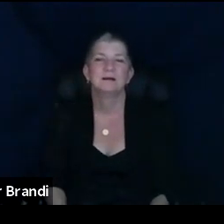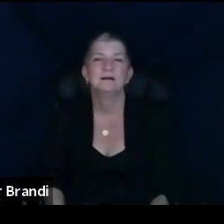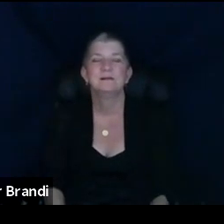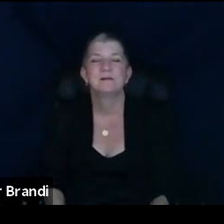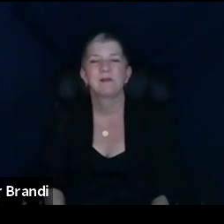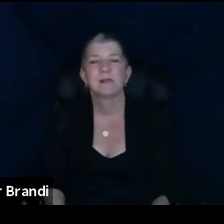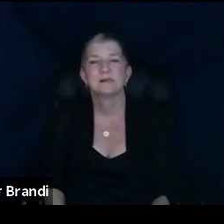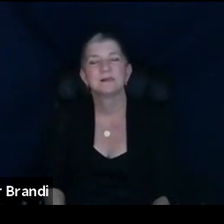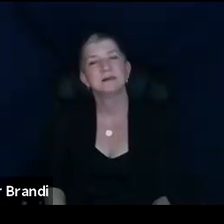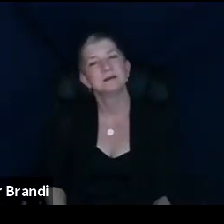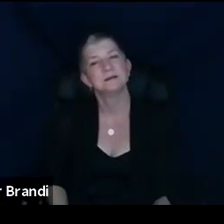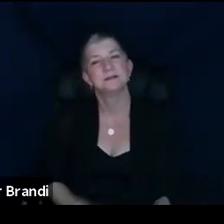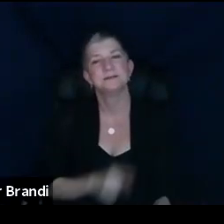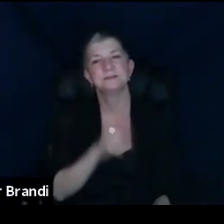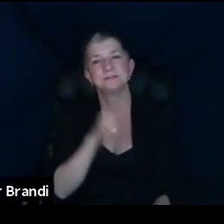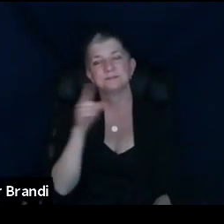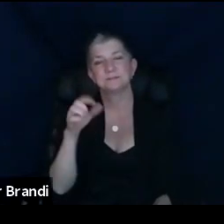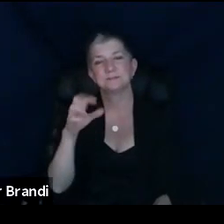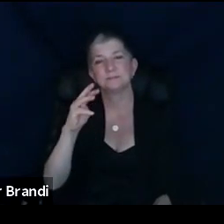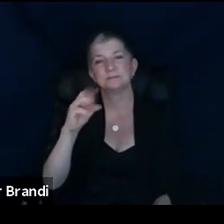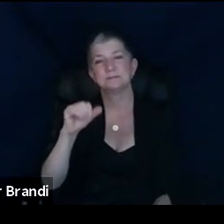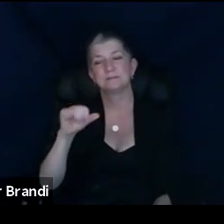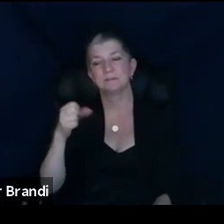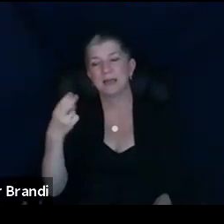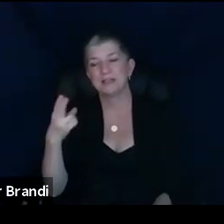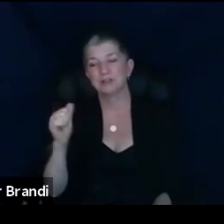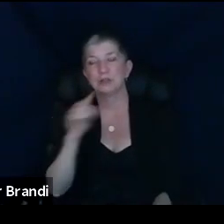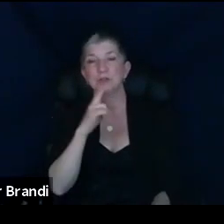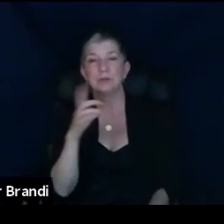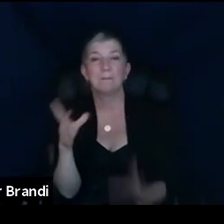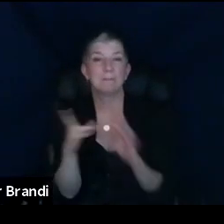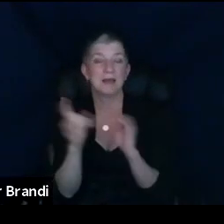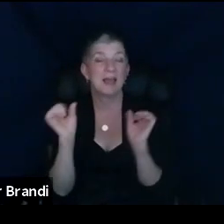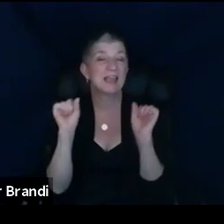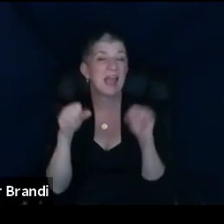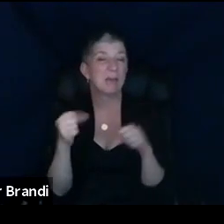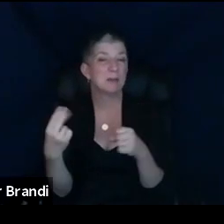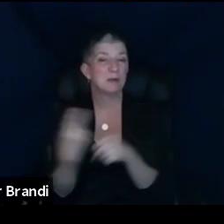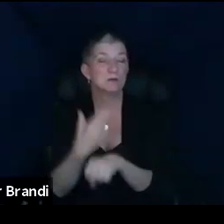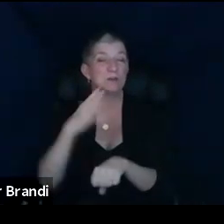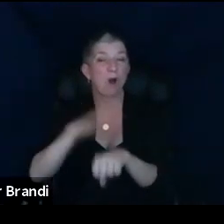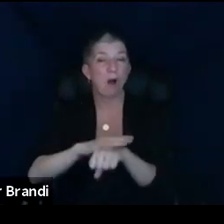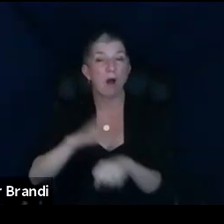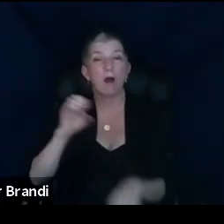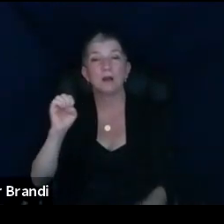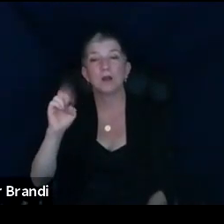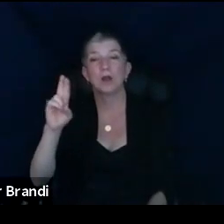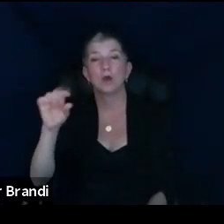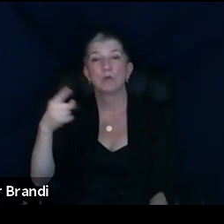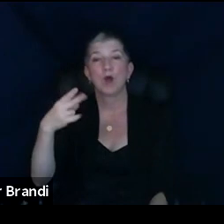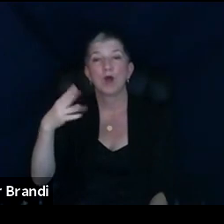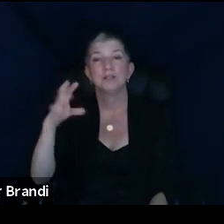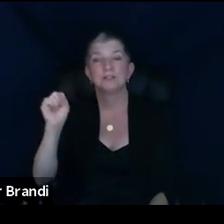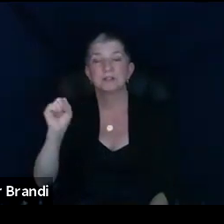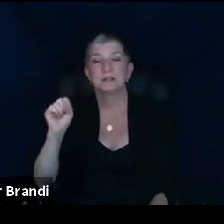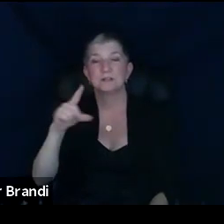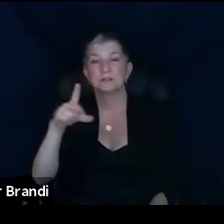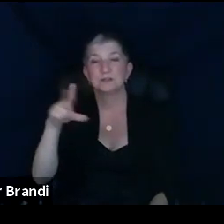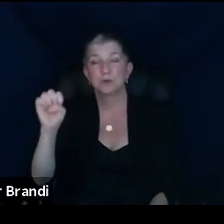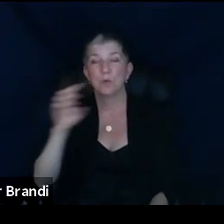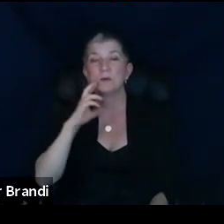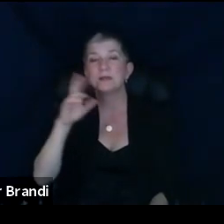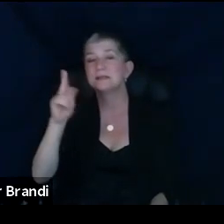So you mentioned that it can be placed over an erogenous zone. It doesn't need to be. Is kink necessarily sexual?